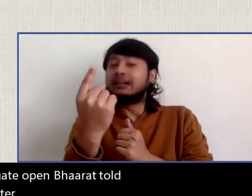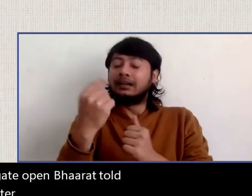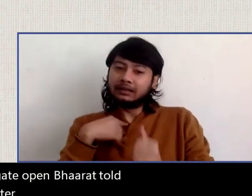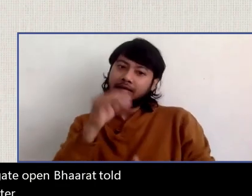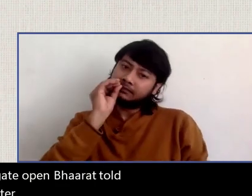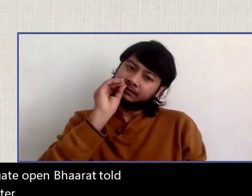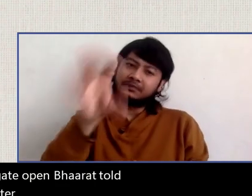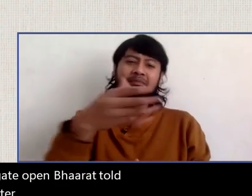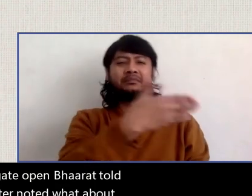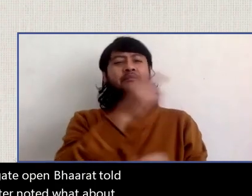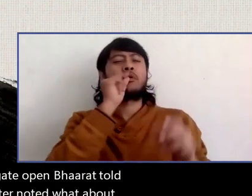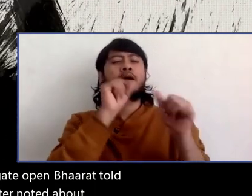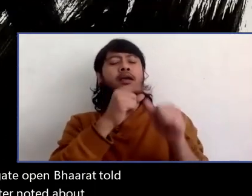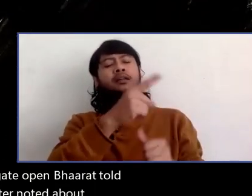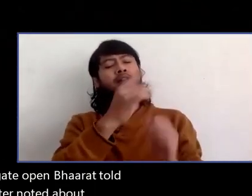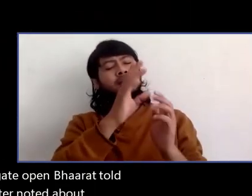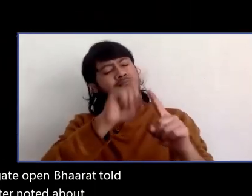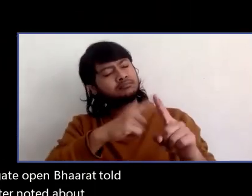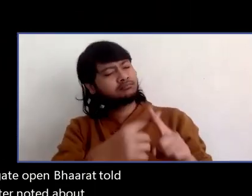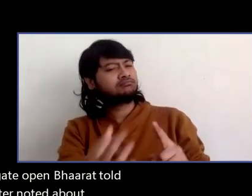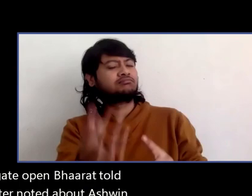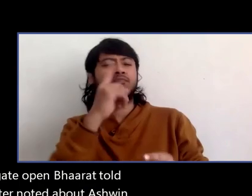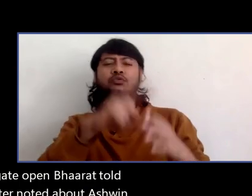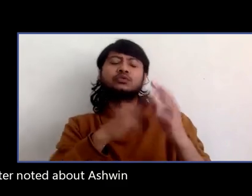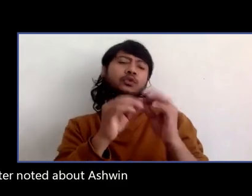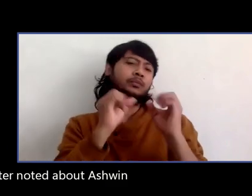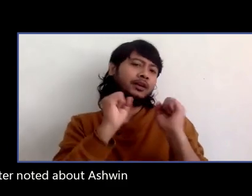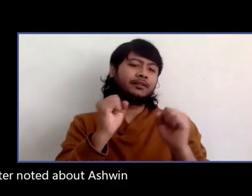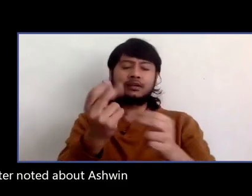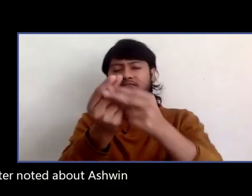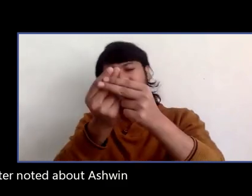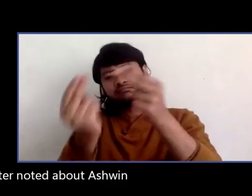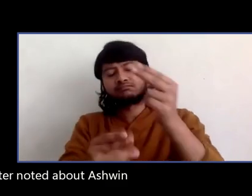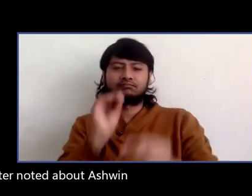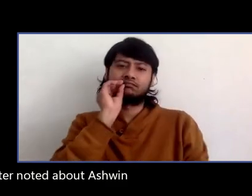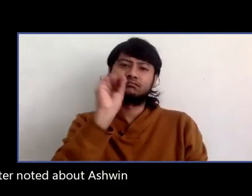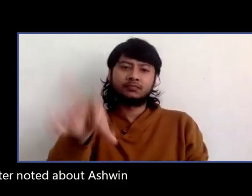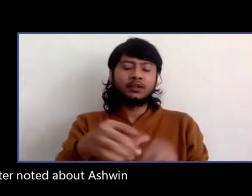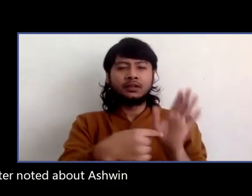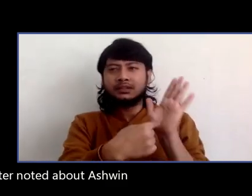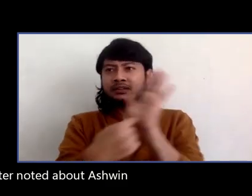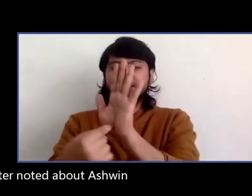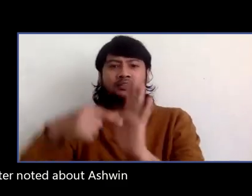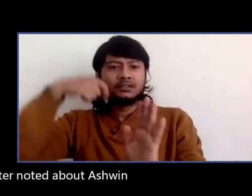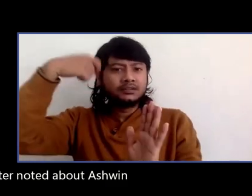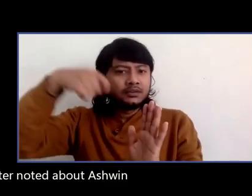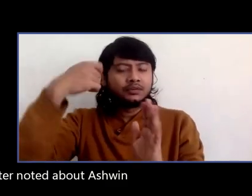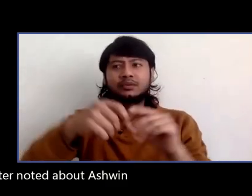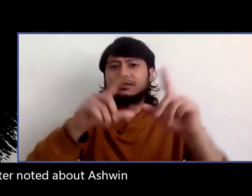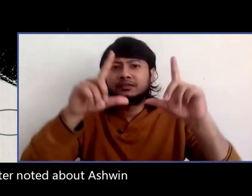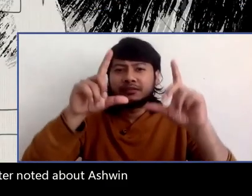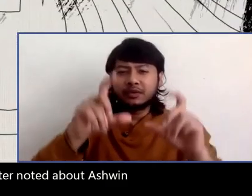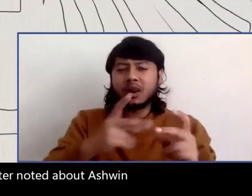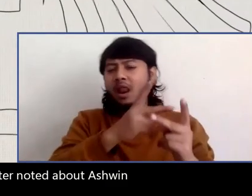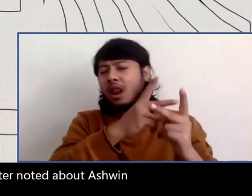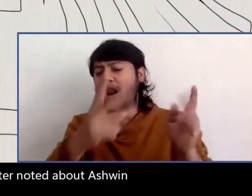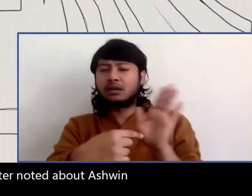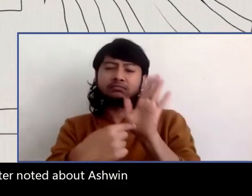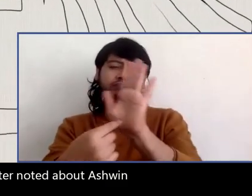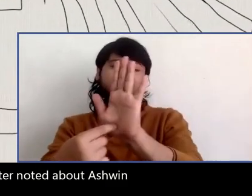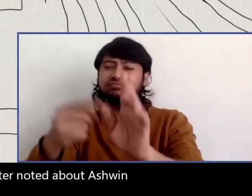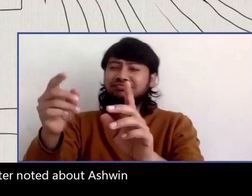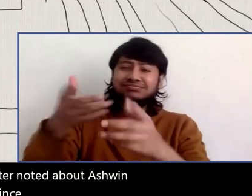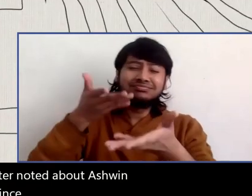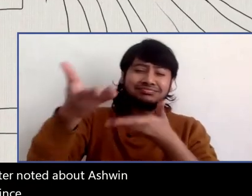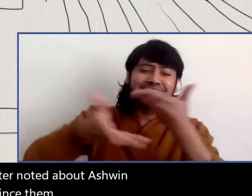Ashwin. And Bharat showed pictures, Bharat showed videos and everything that convinced them to meet